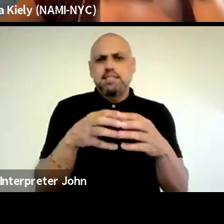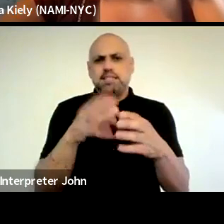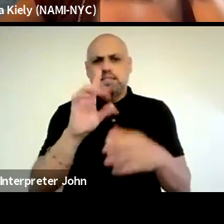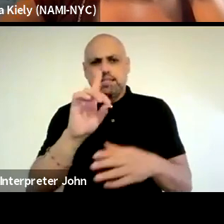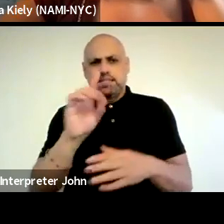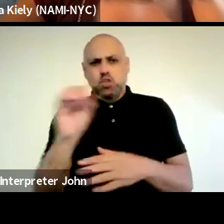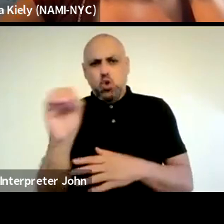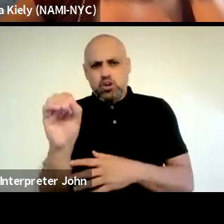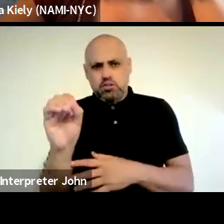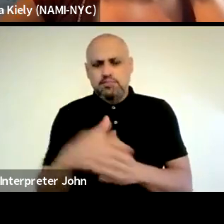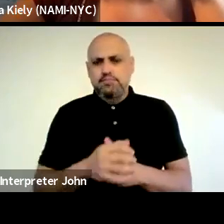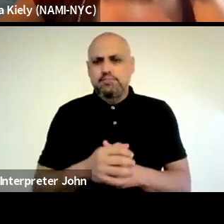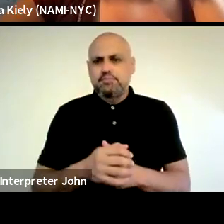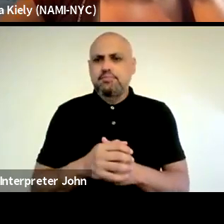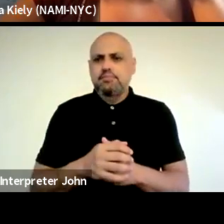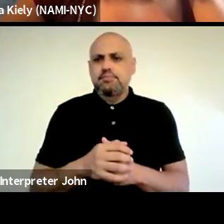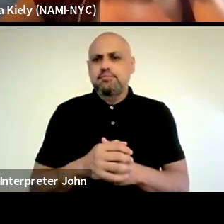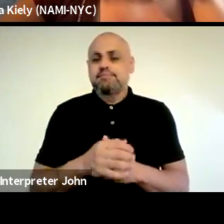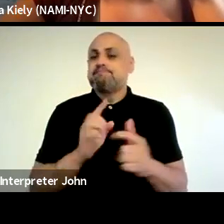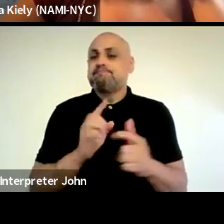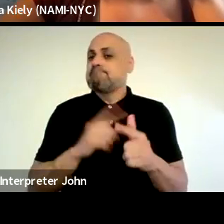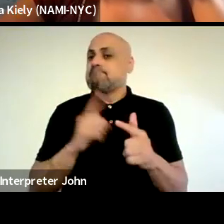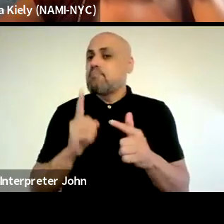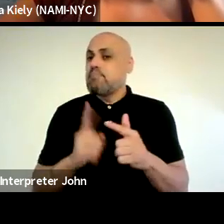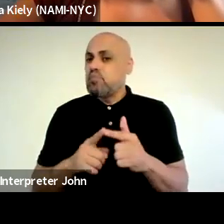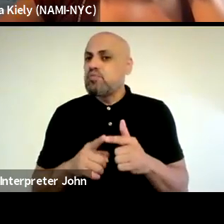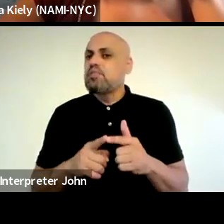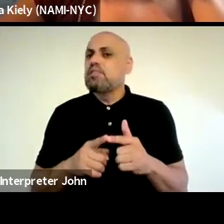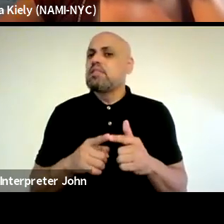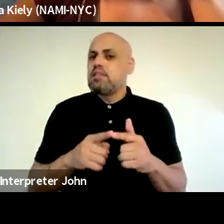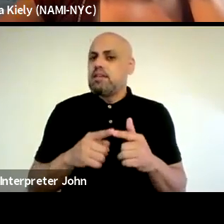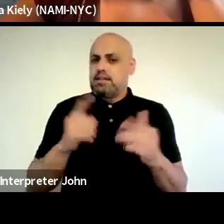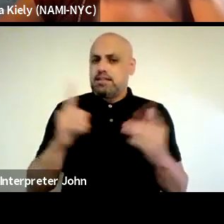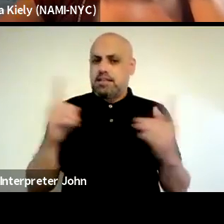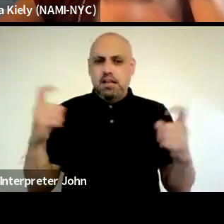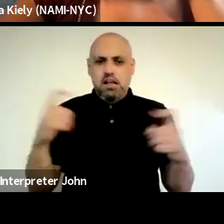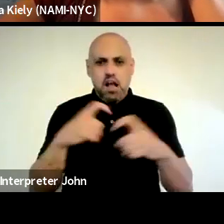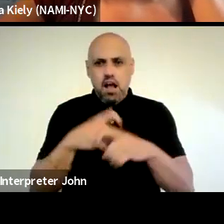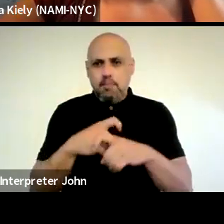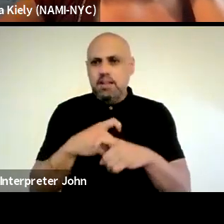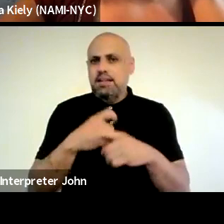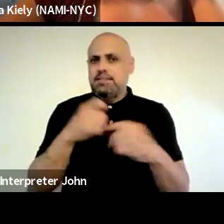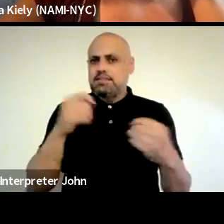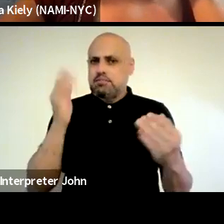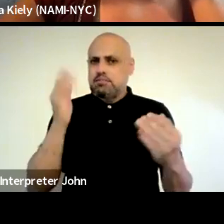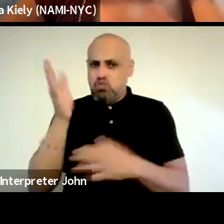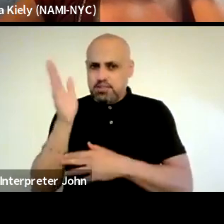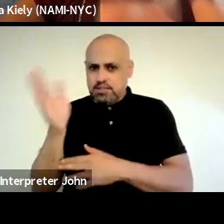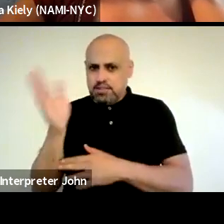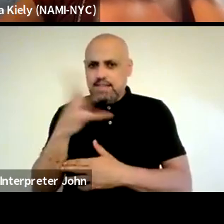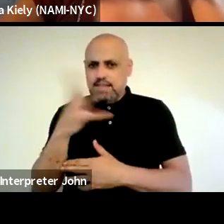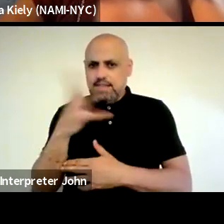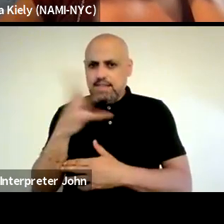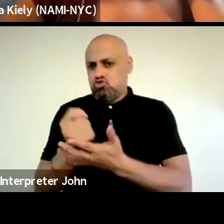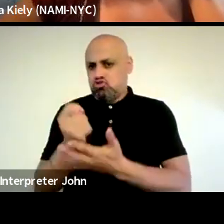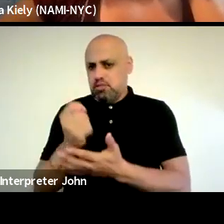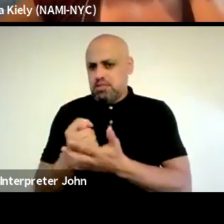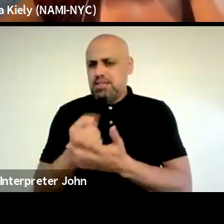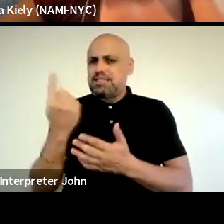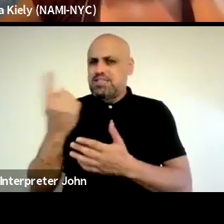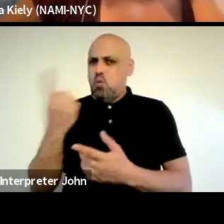But and then that obviously complicates the presentation and it complicates the treatment. Someone asked that